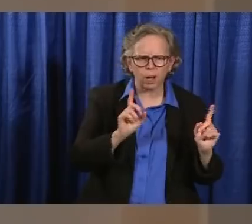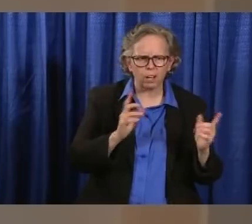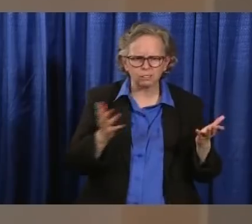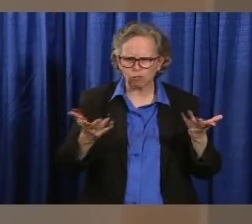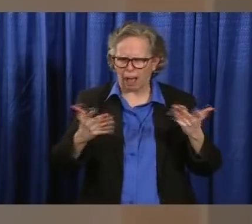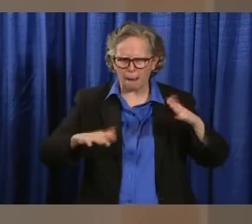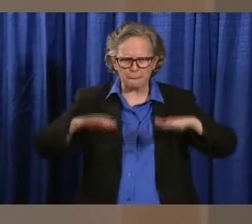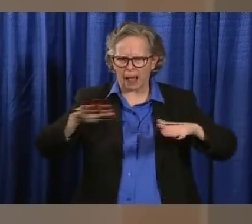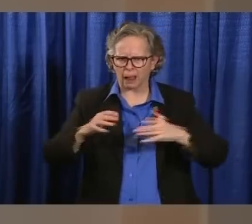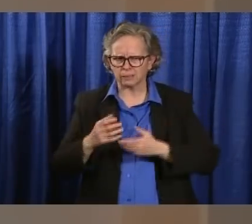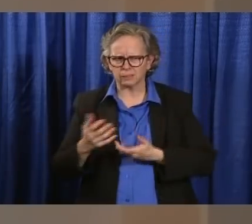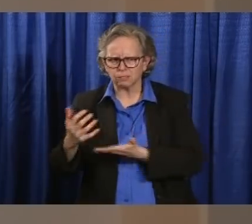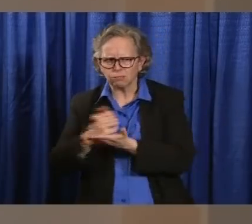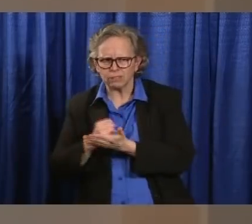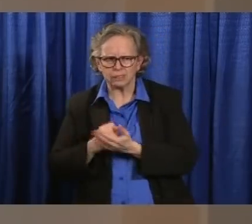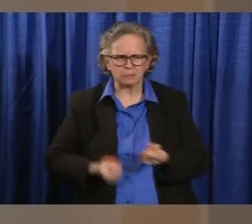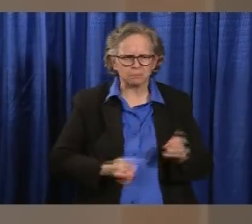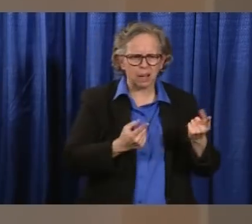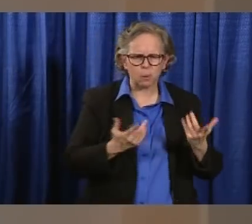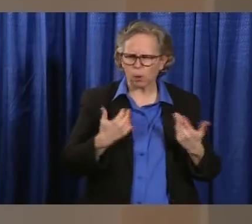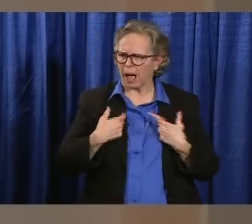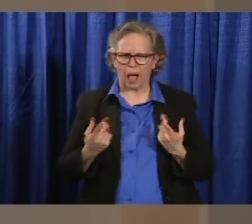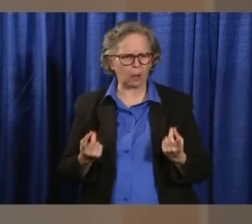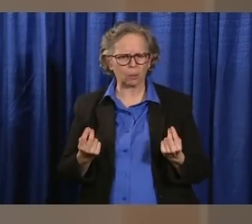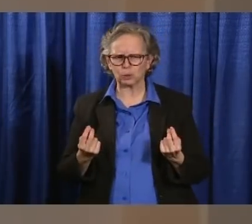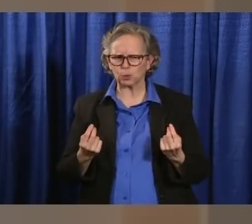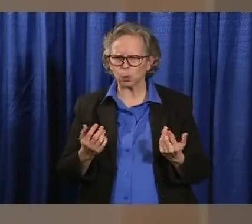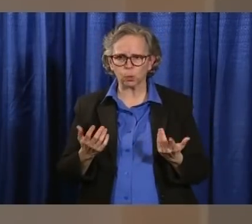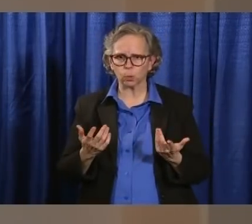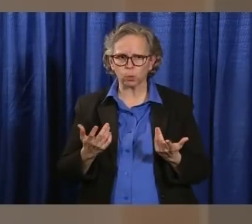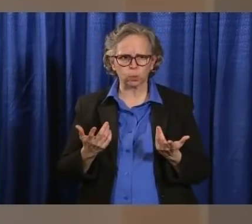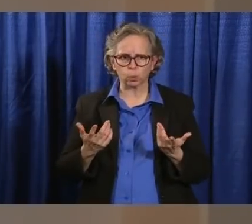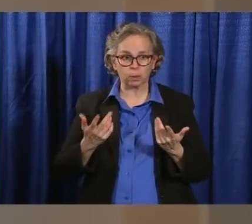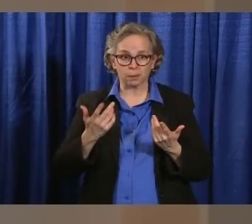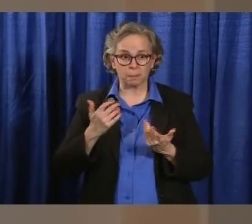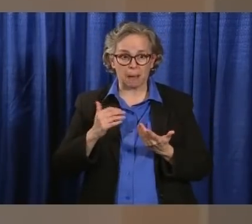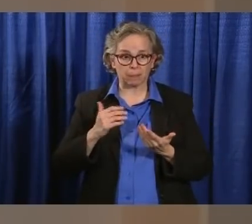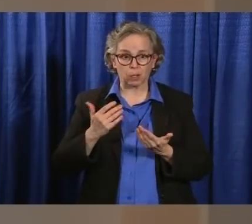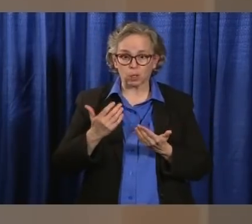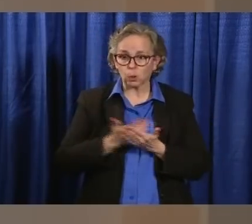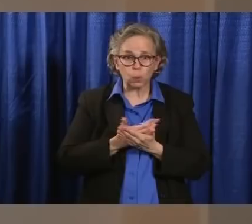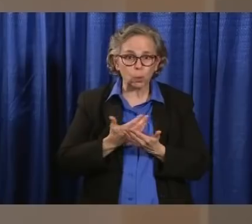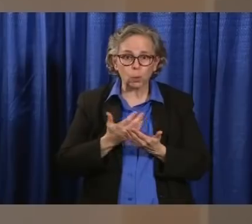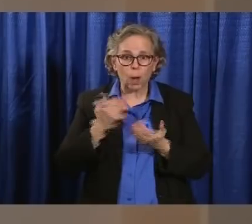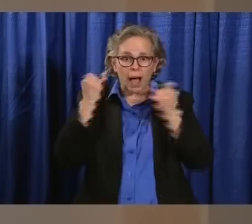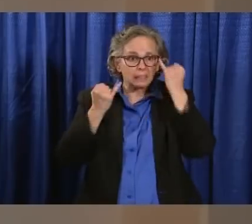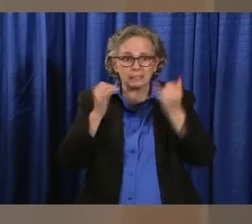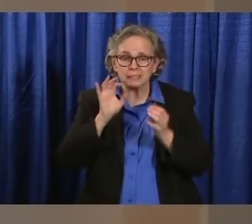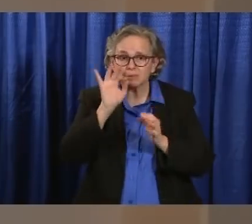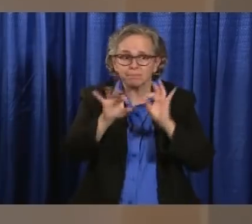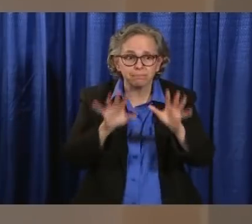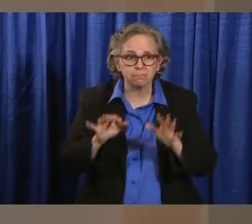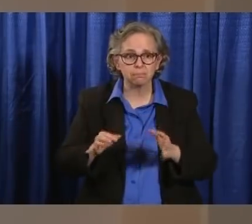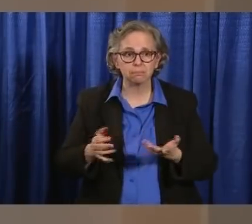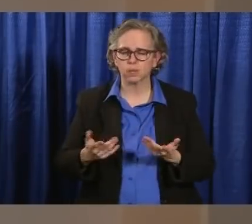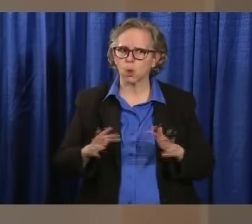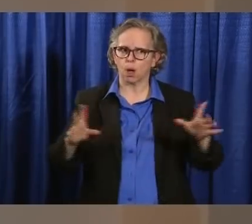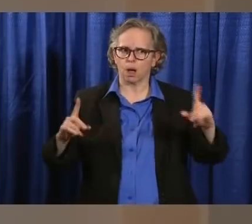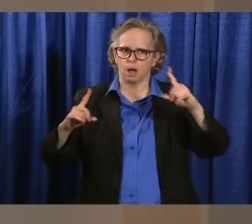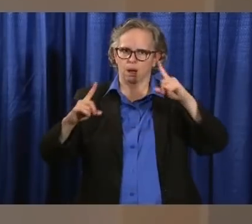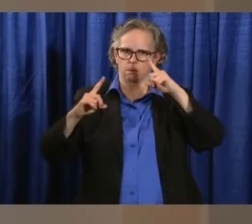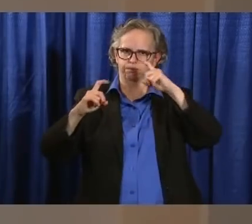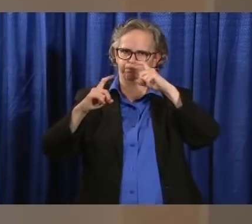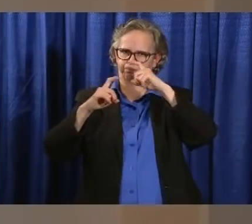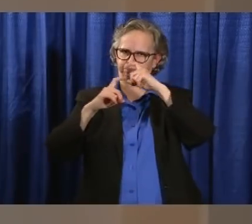going to be able to continue to offer or what new we could offer. And so it's an elaborate conversation with a